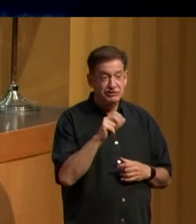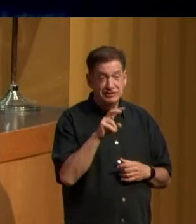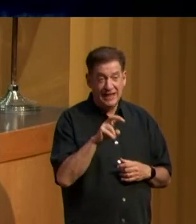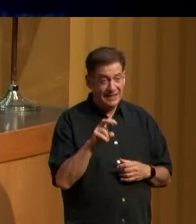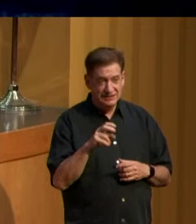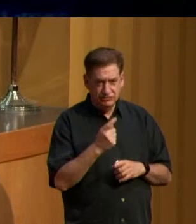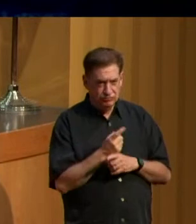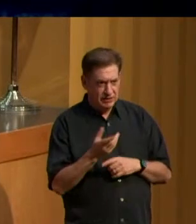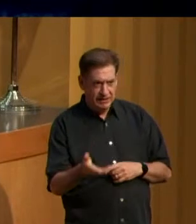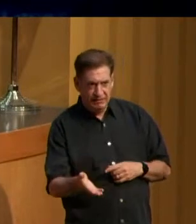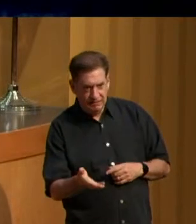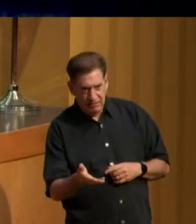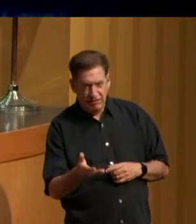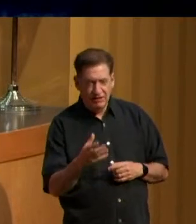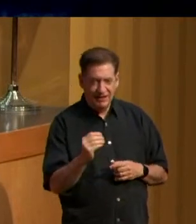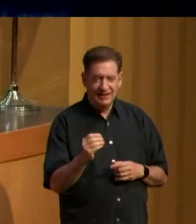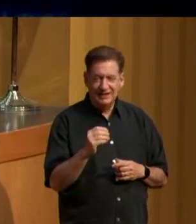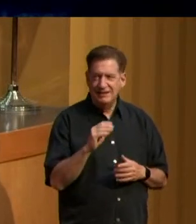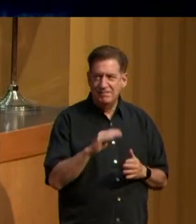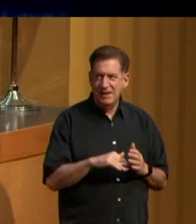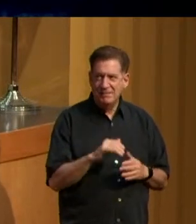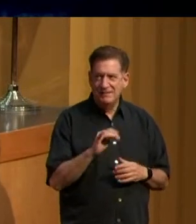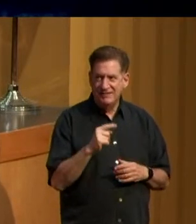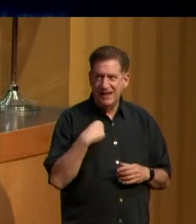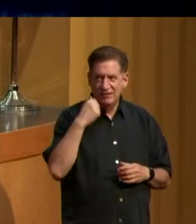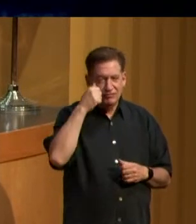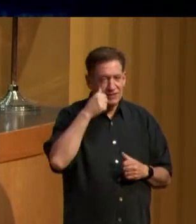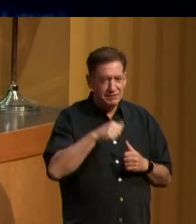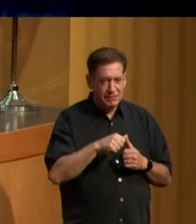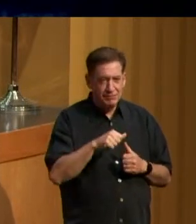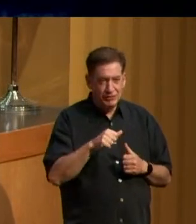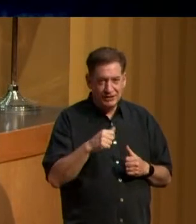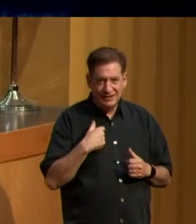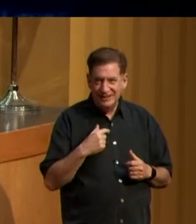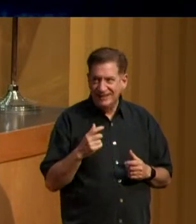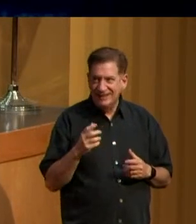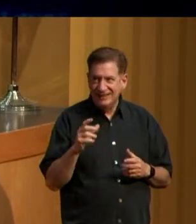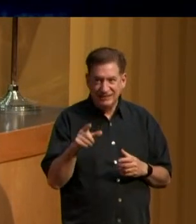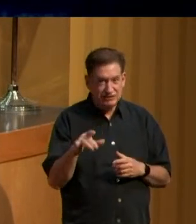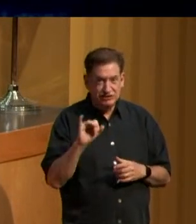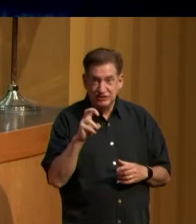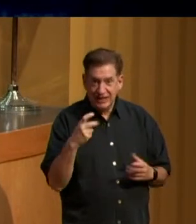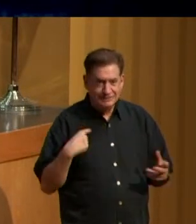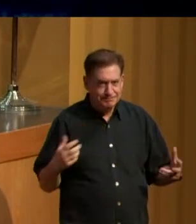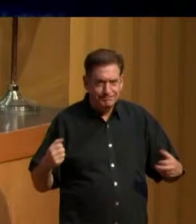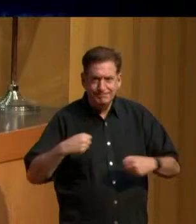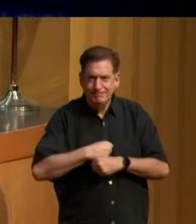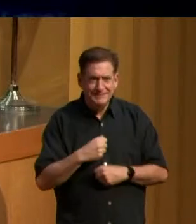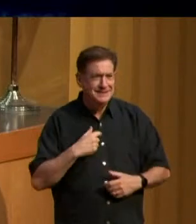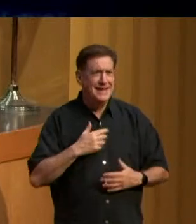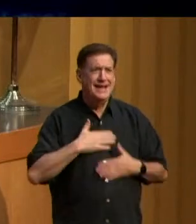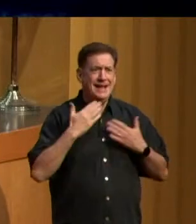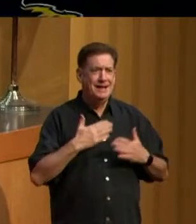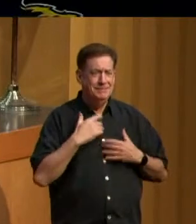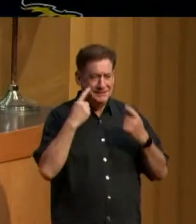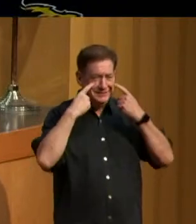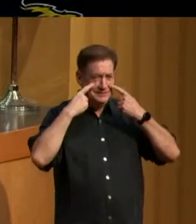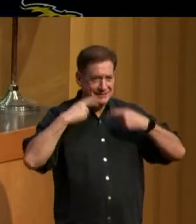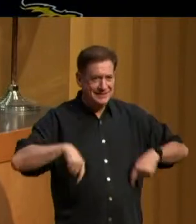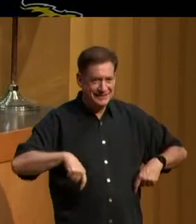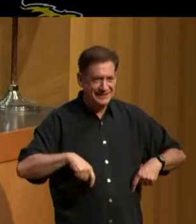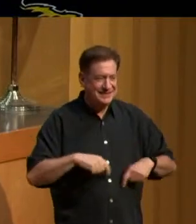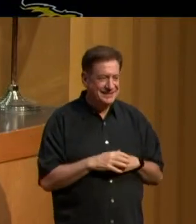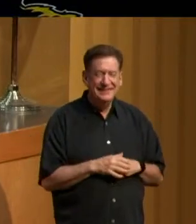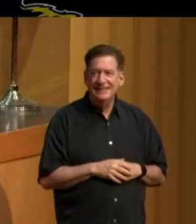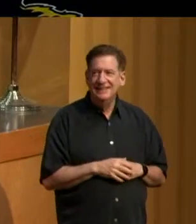there to bury it in the back of the net. And I remember just tackling Jazz because I was so happy and just started crying. It has